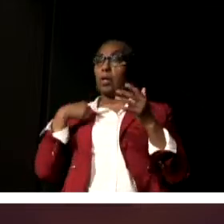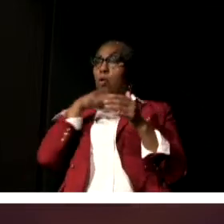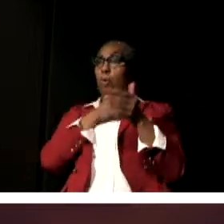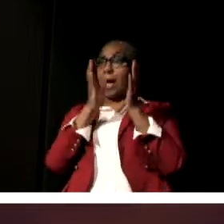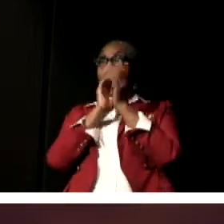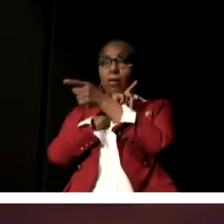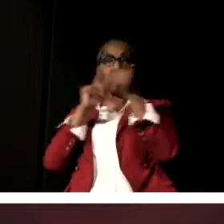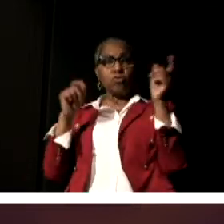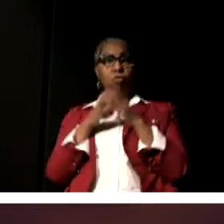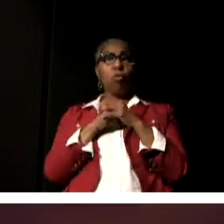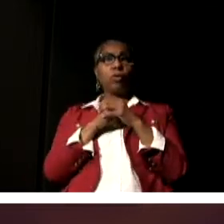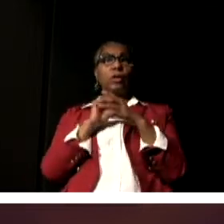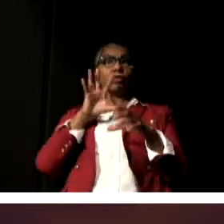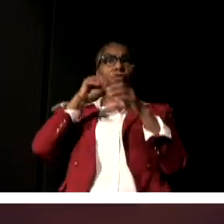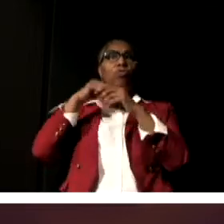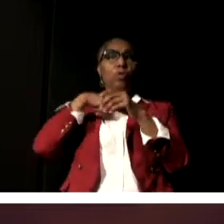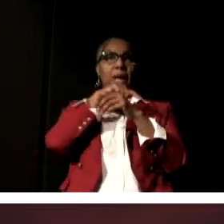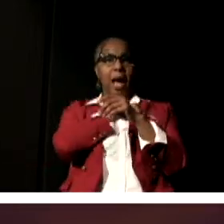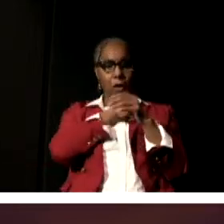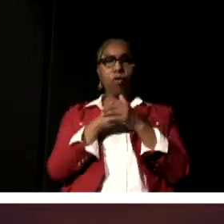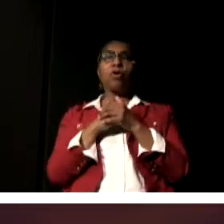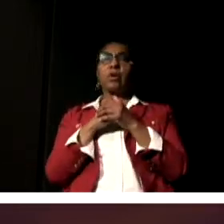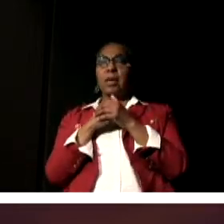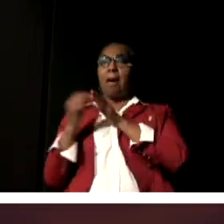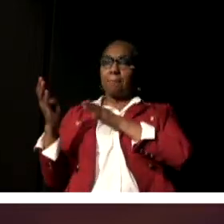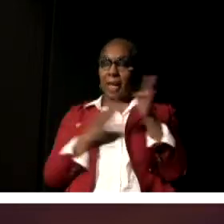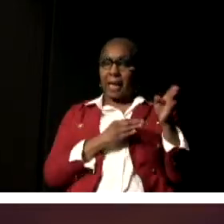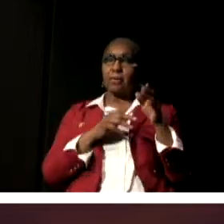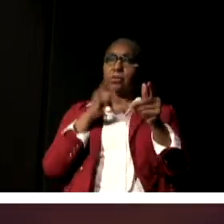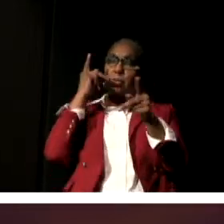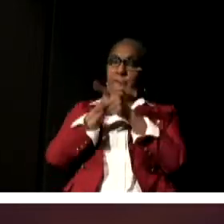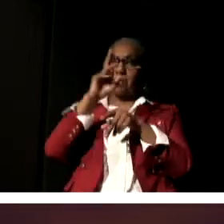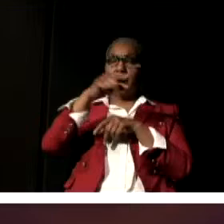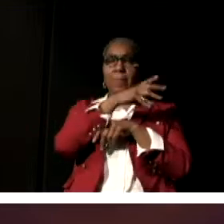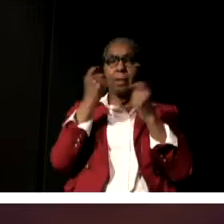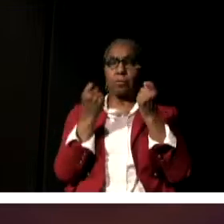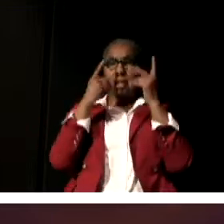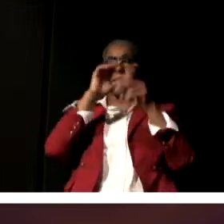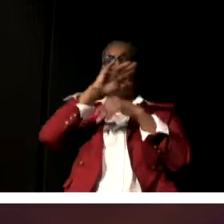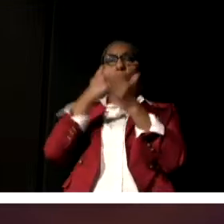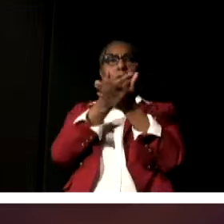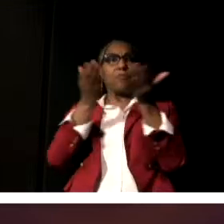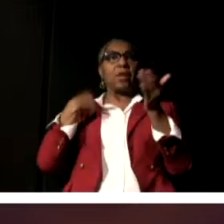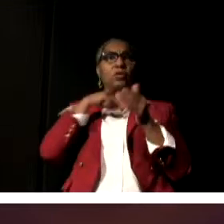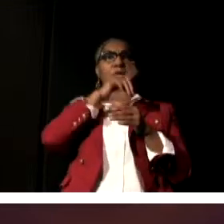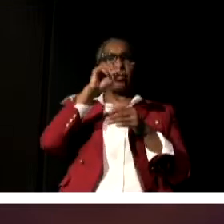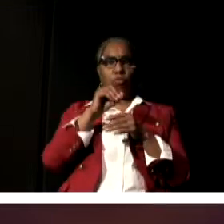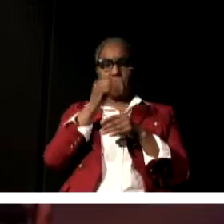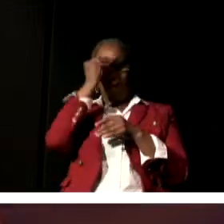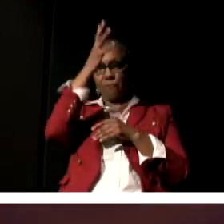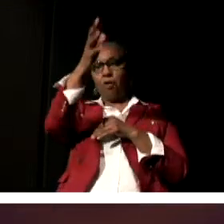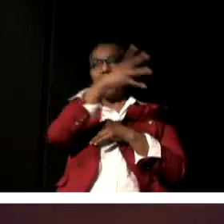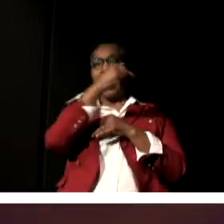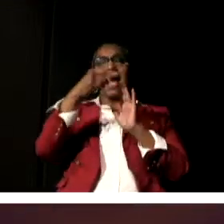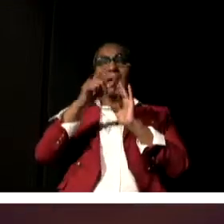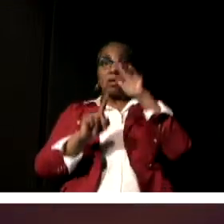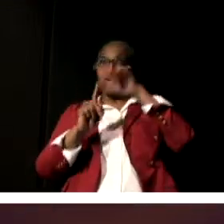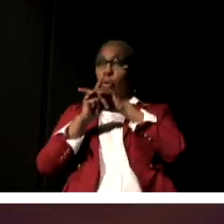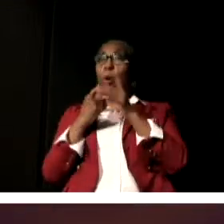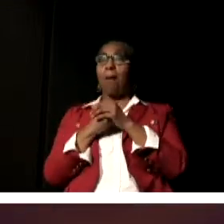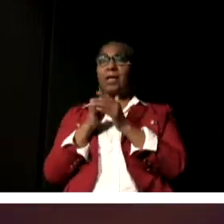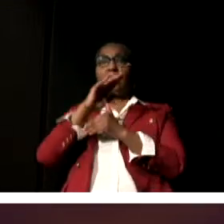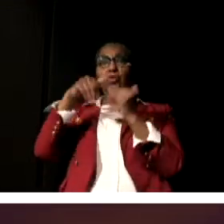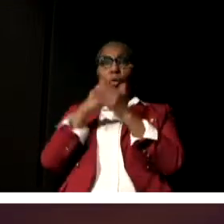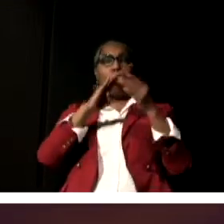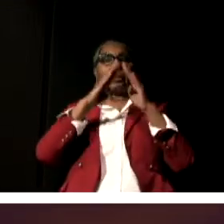that you subscribe to our platforms to keep up and understand all the things that we're doing by being informed, and show up to all